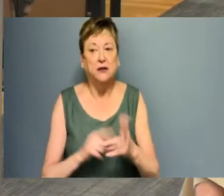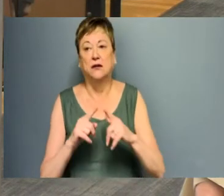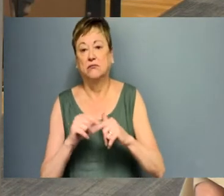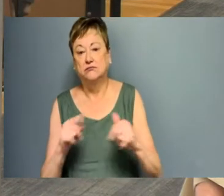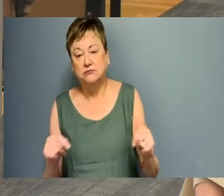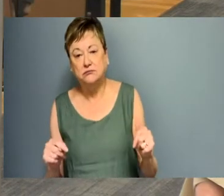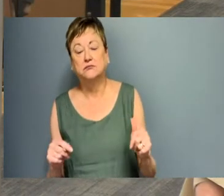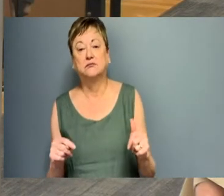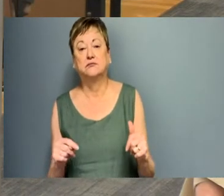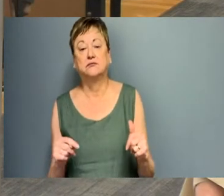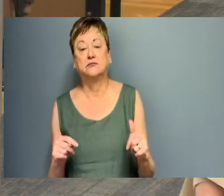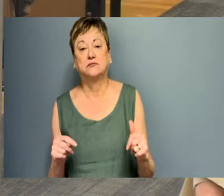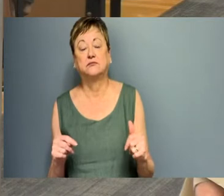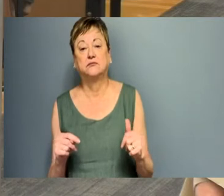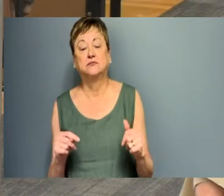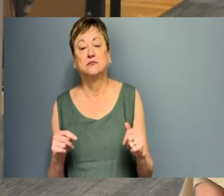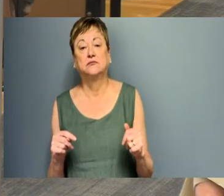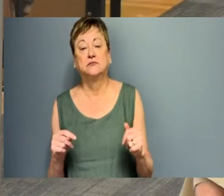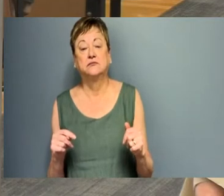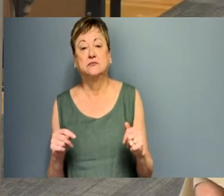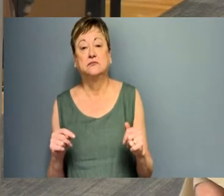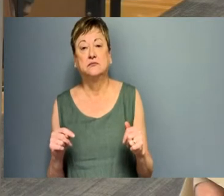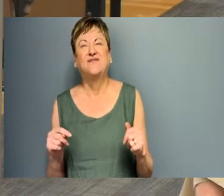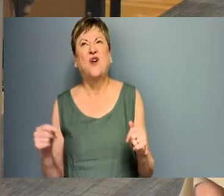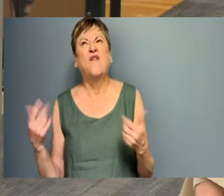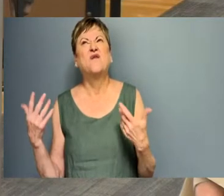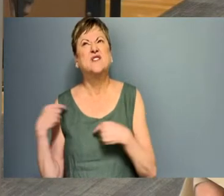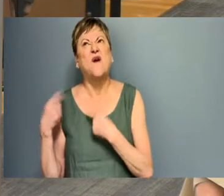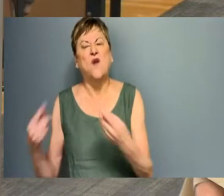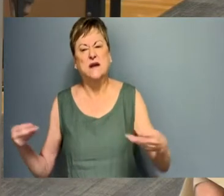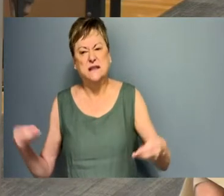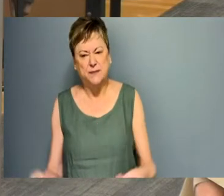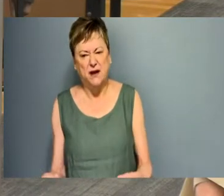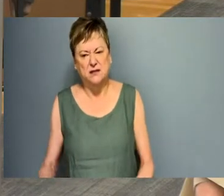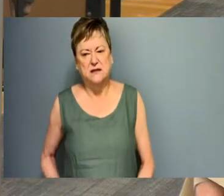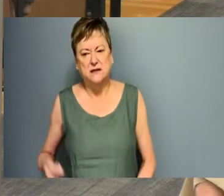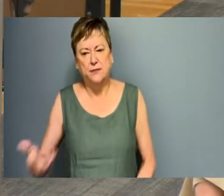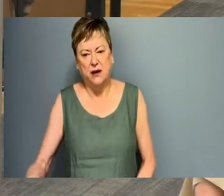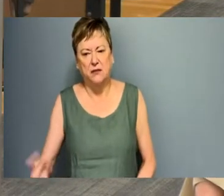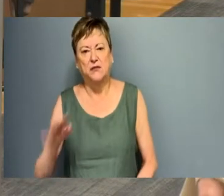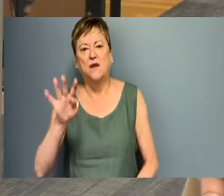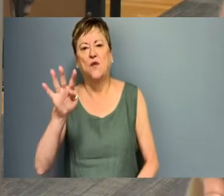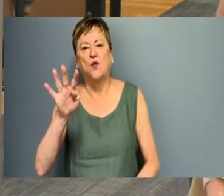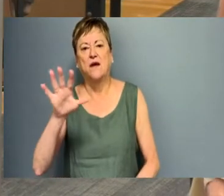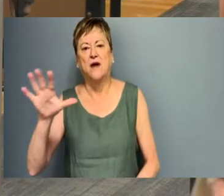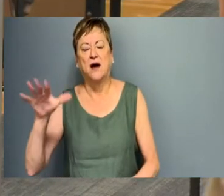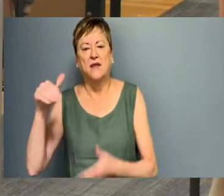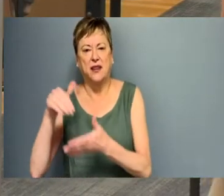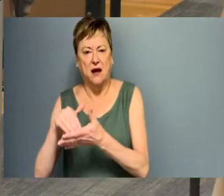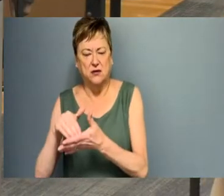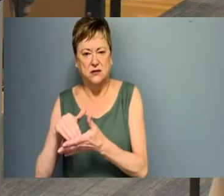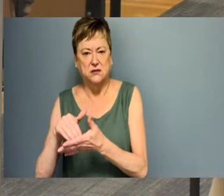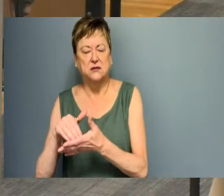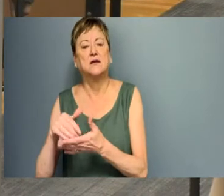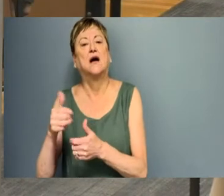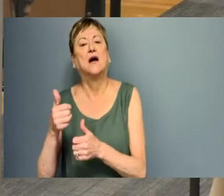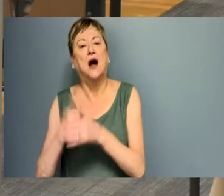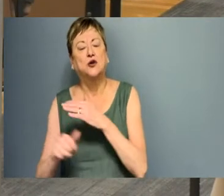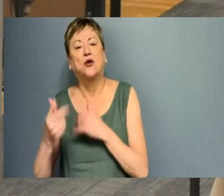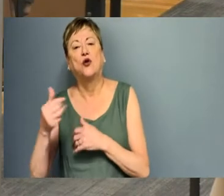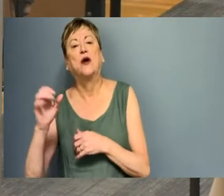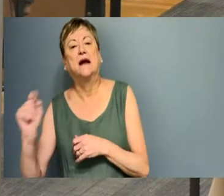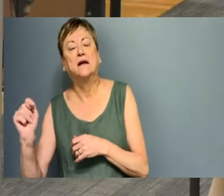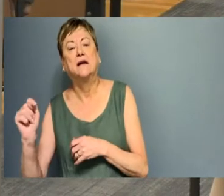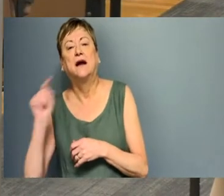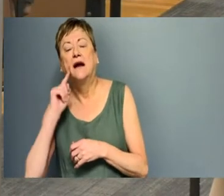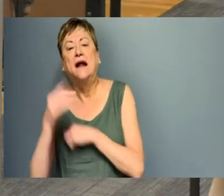Hydro, we've spent about $45,000 under the Section 319 grant, and the county has